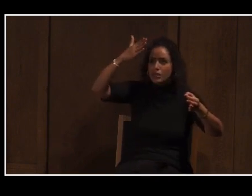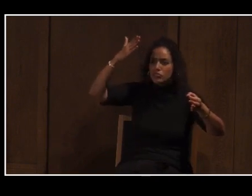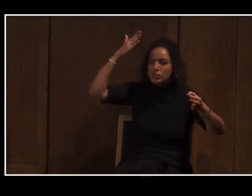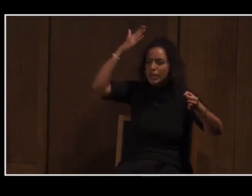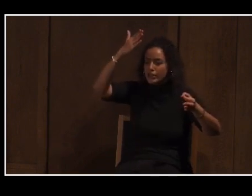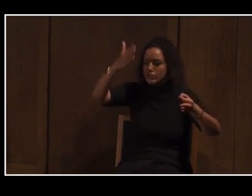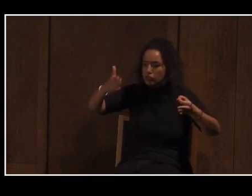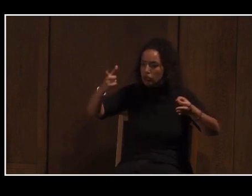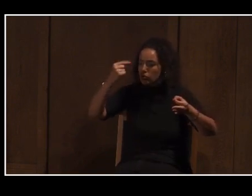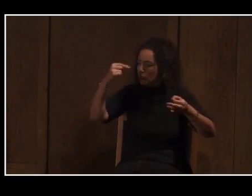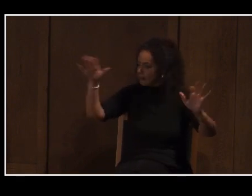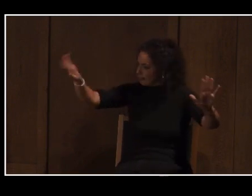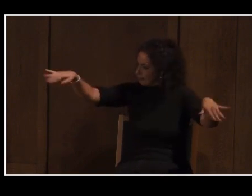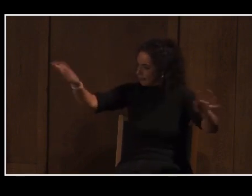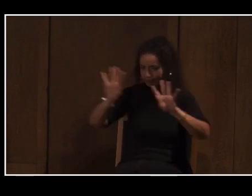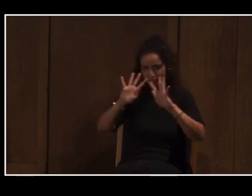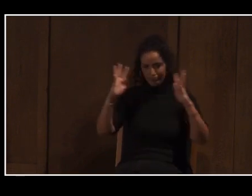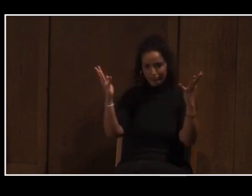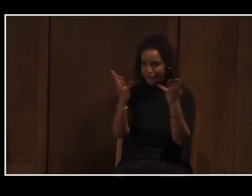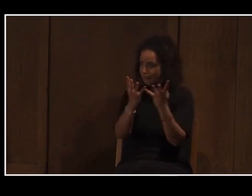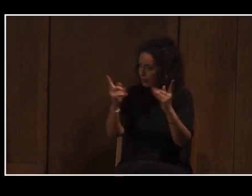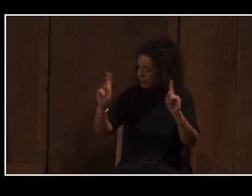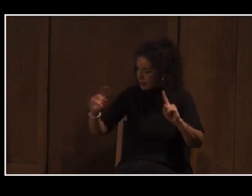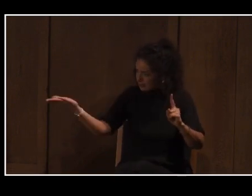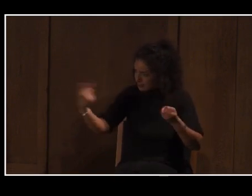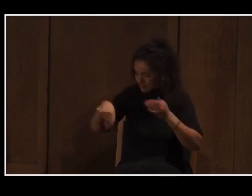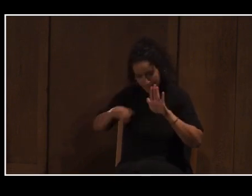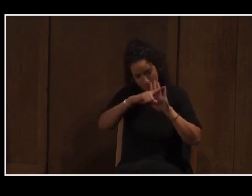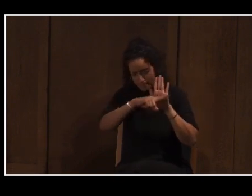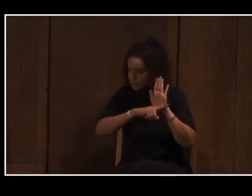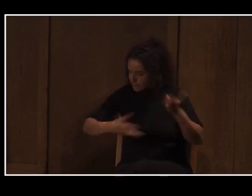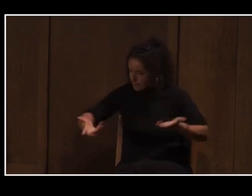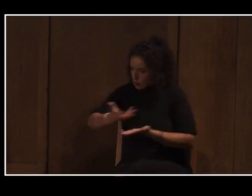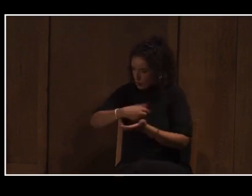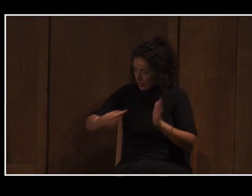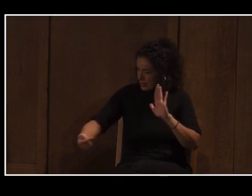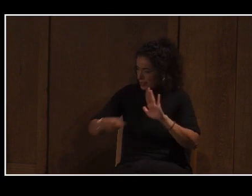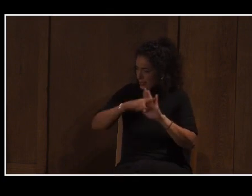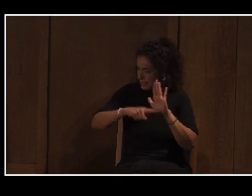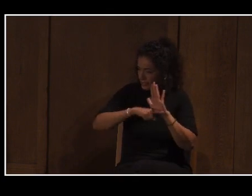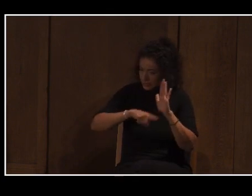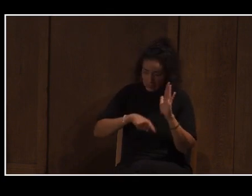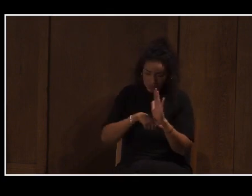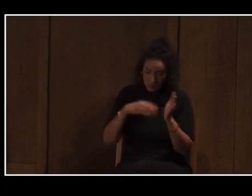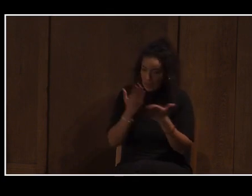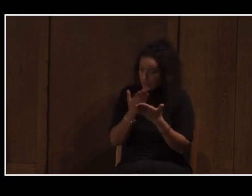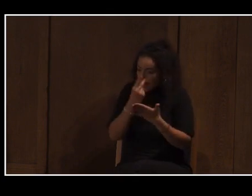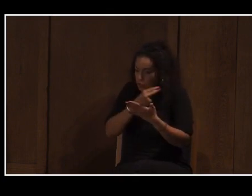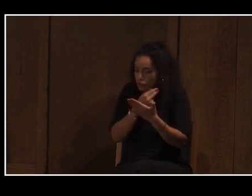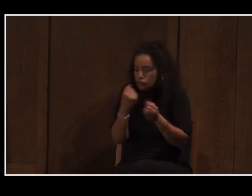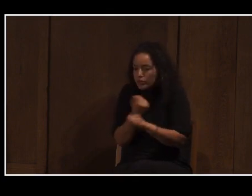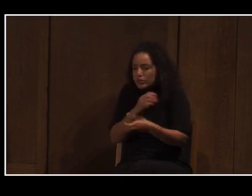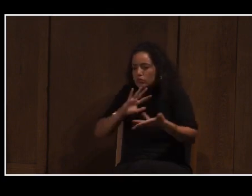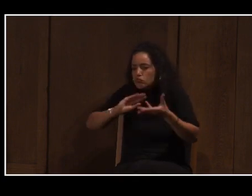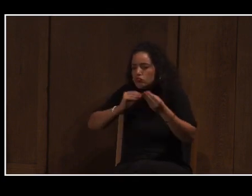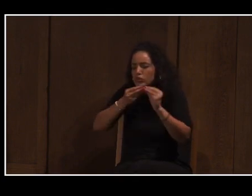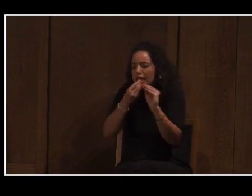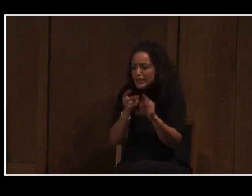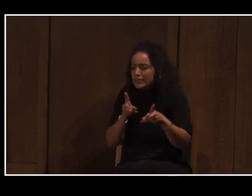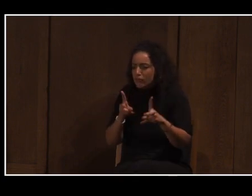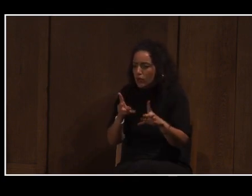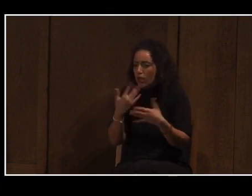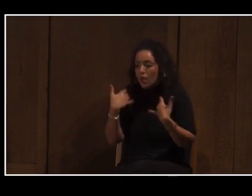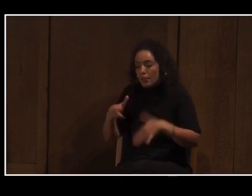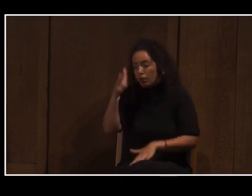to convene people for a specific urban agenda that are so damn powerful. And I've been fortunate enough, to be,